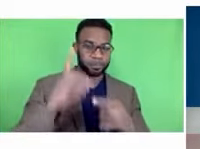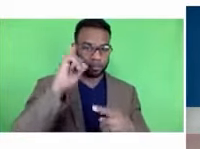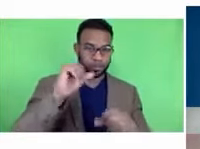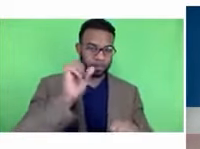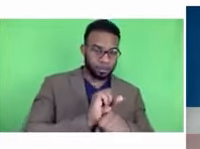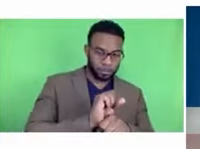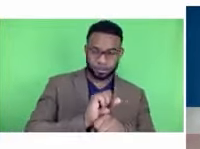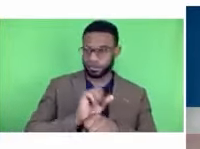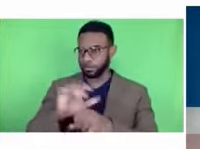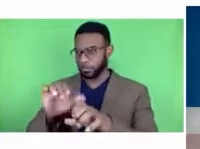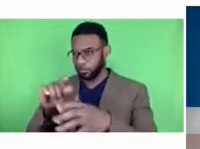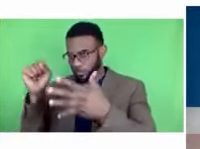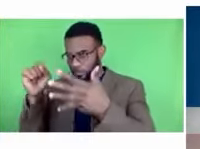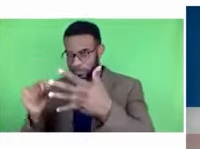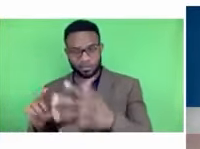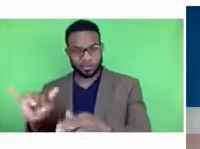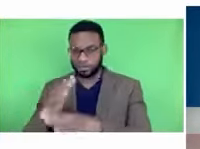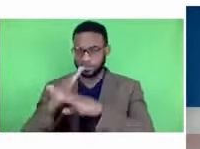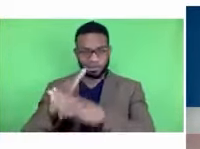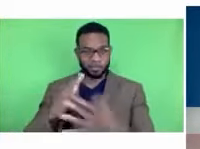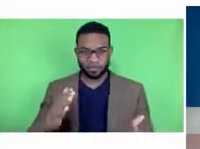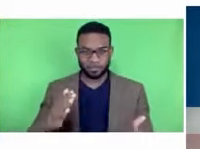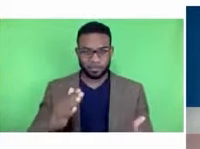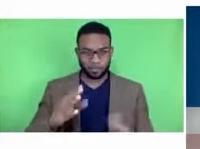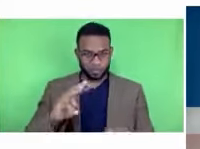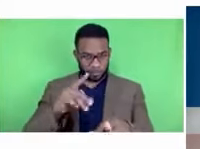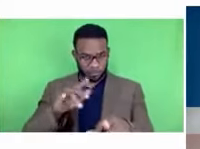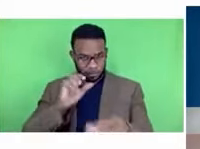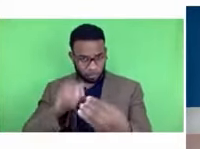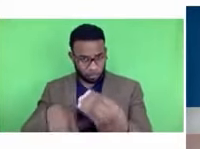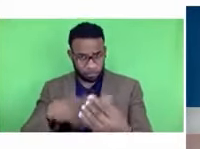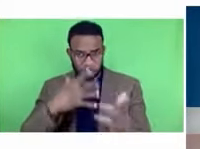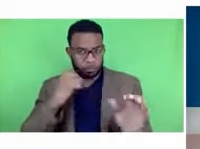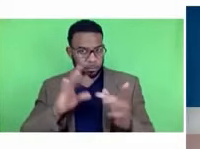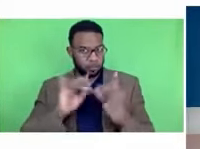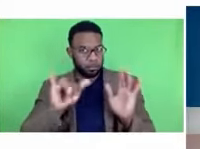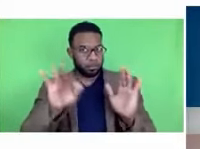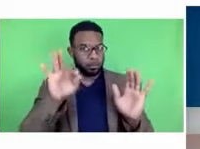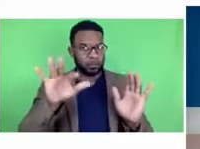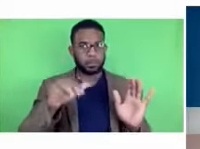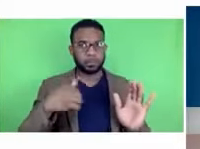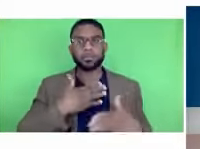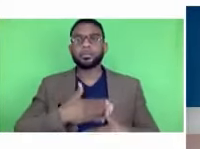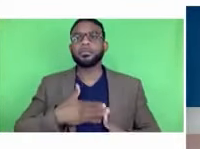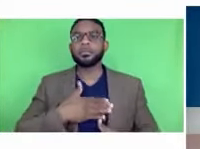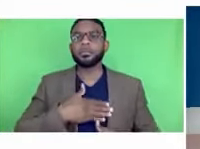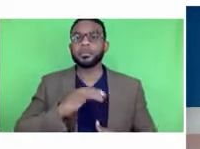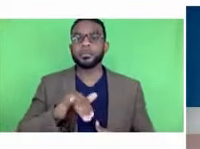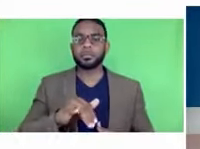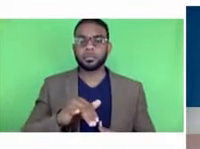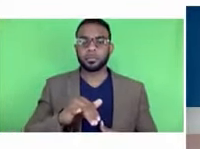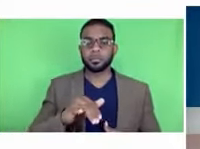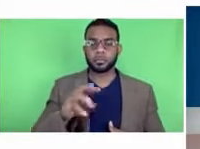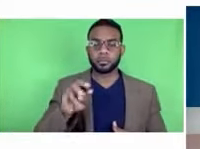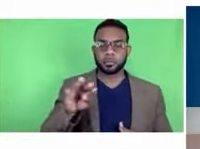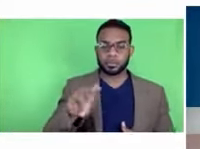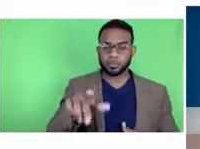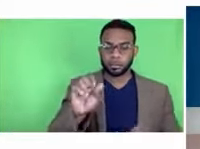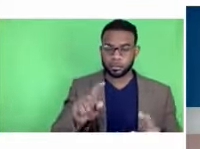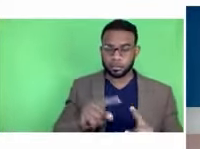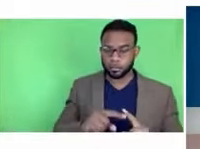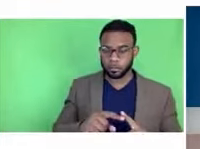same barriers there. And so Matthias, I'm not sure if you have more to add. I just wanted to mention that I appreciate that, Maram, you're able to kind